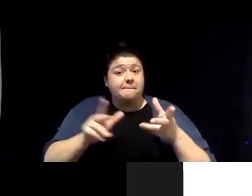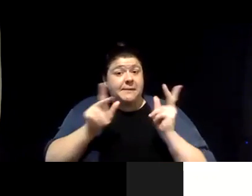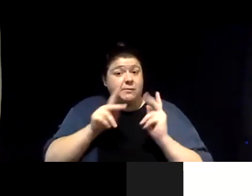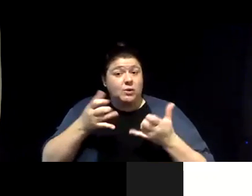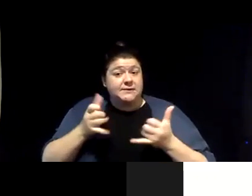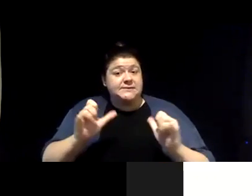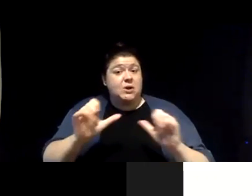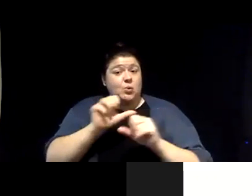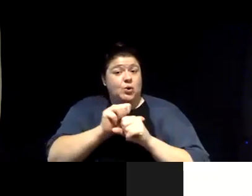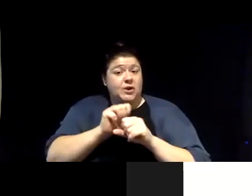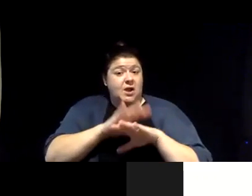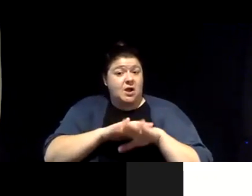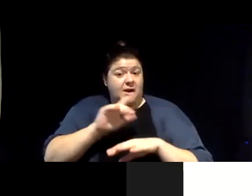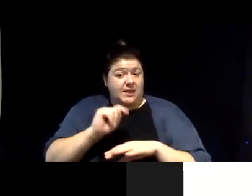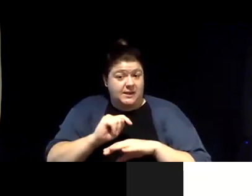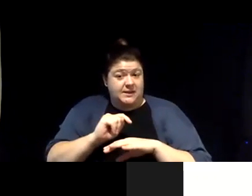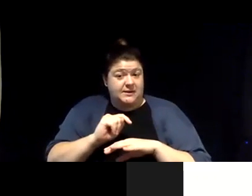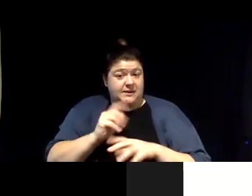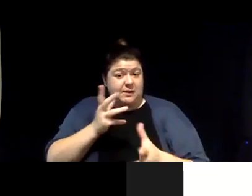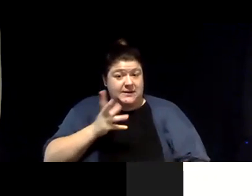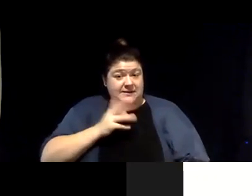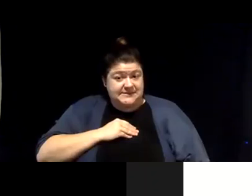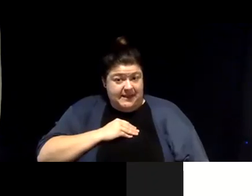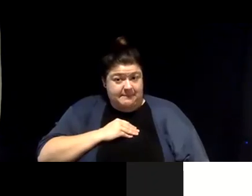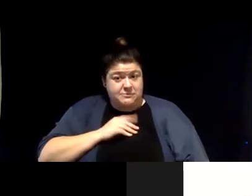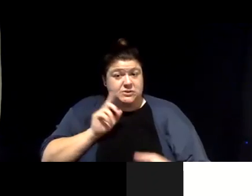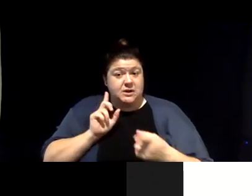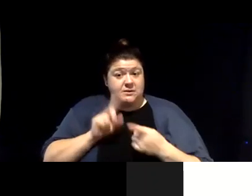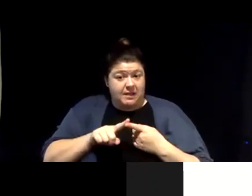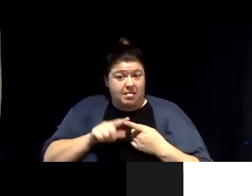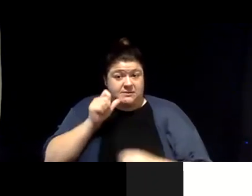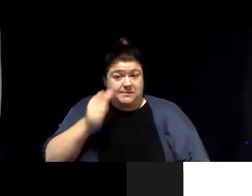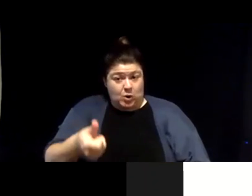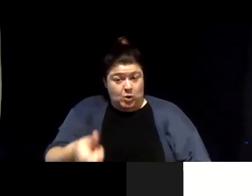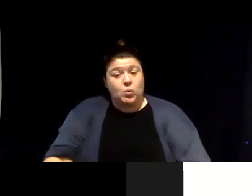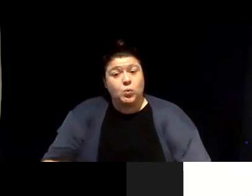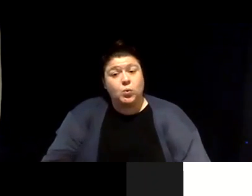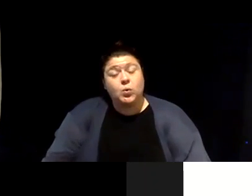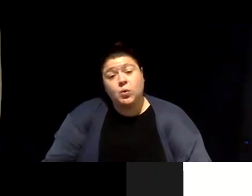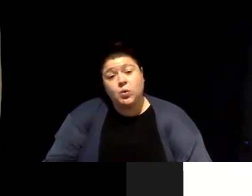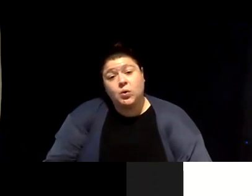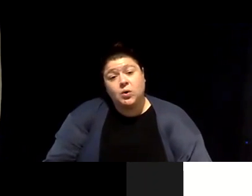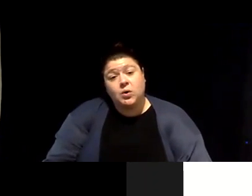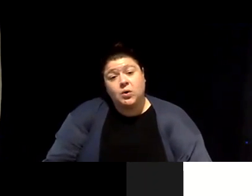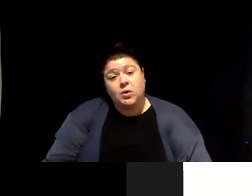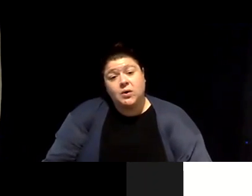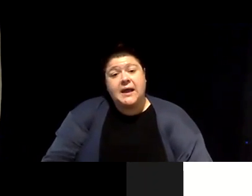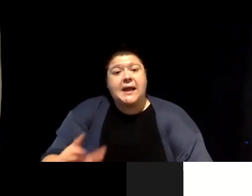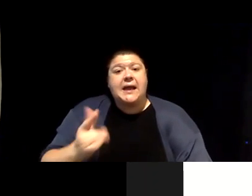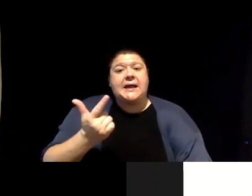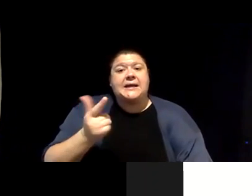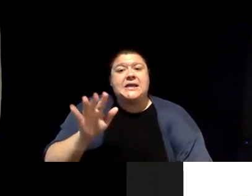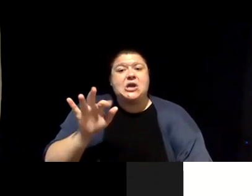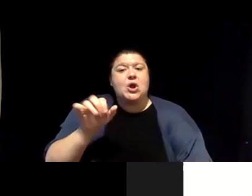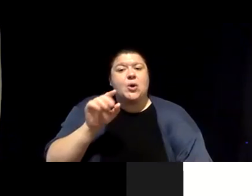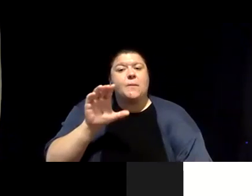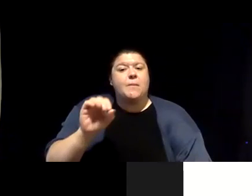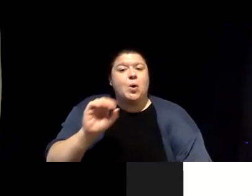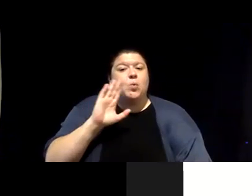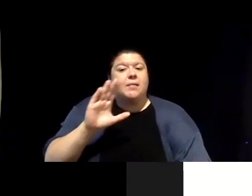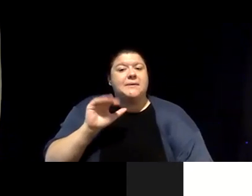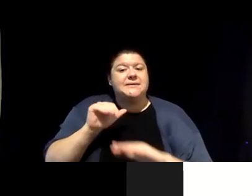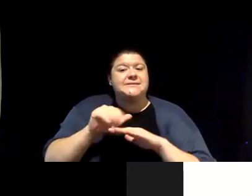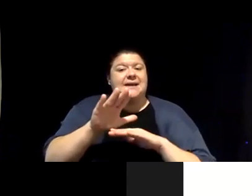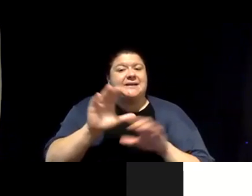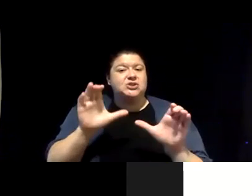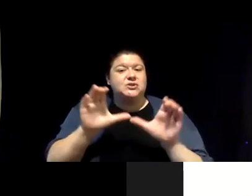it, I would accept it all the way through tomorrow, because Guillermo is going to be sending out the certificates this week. And so I don't want